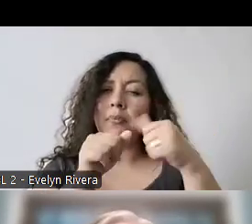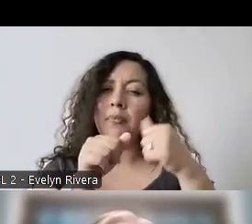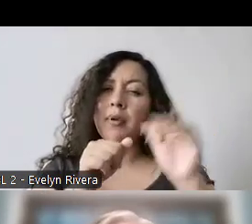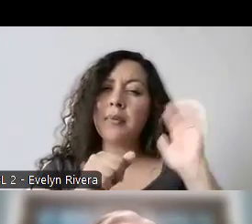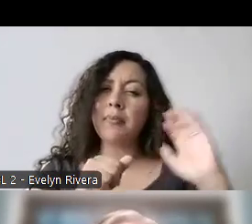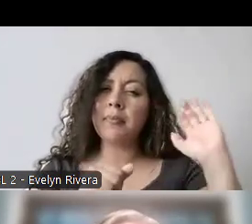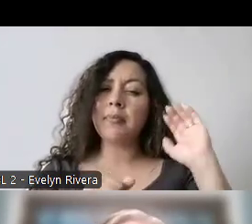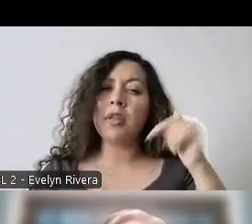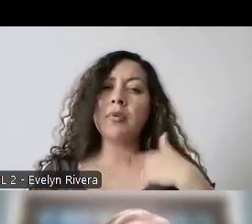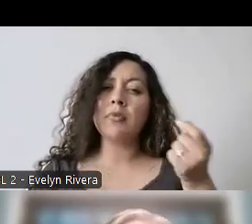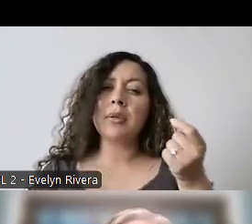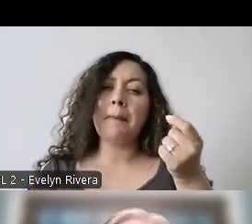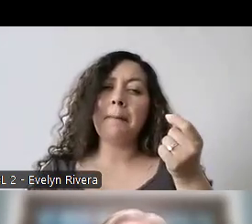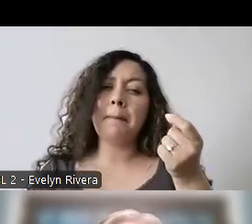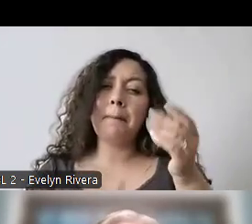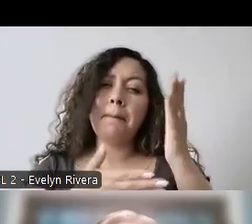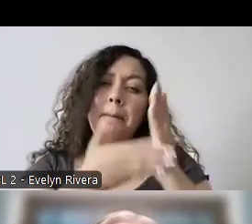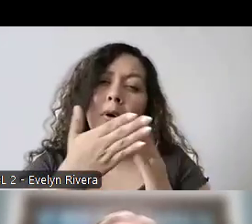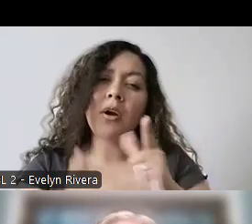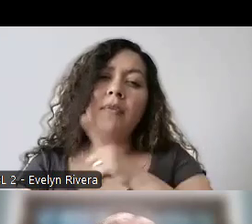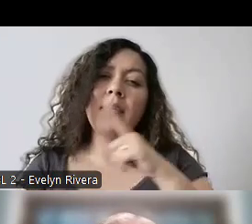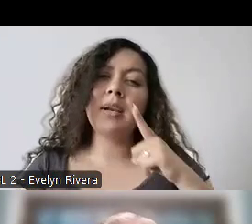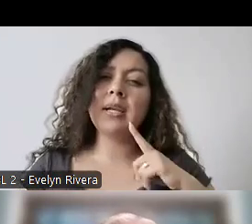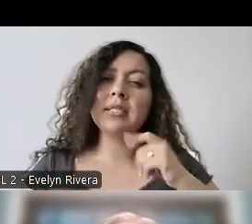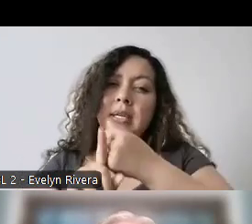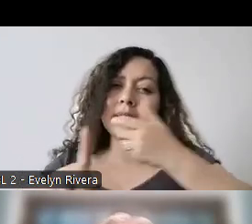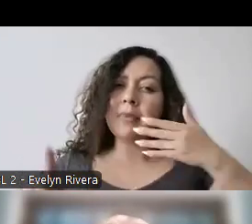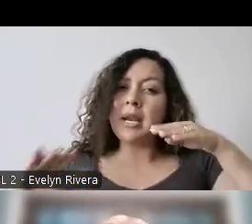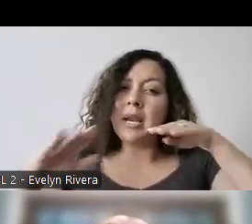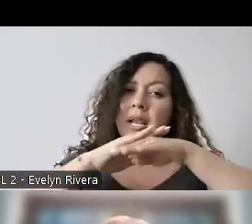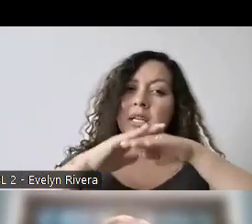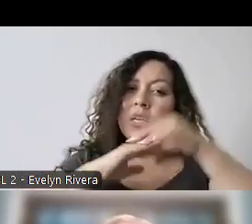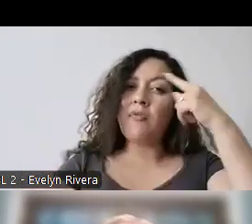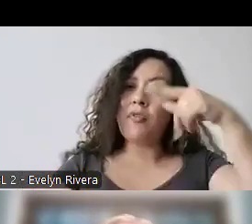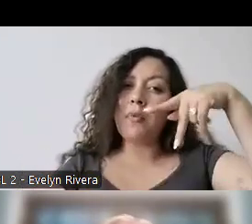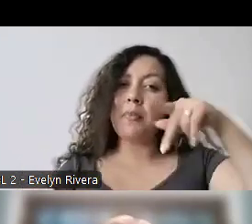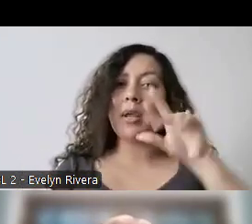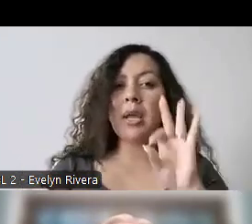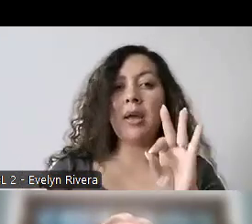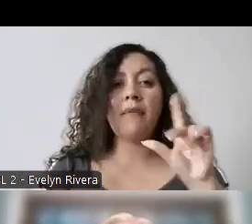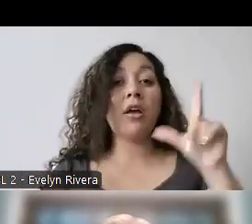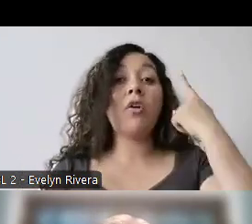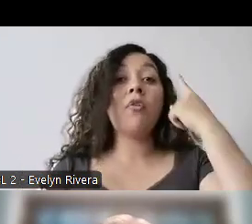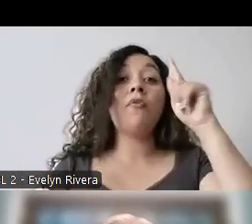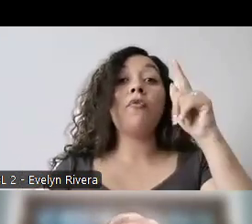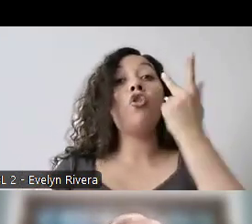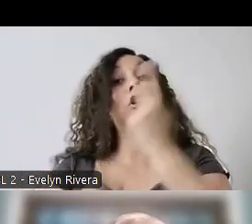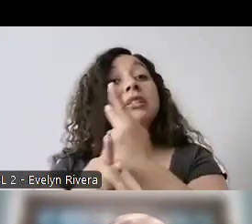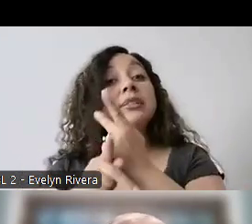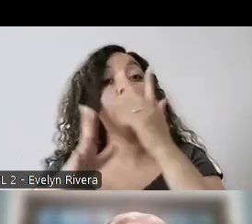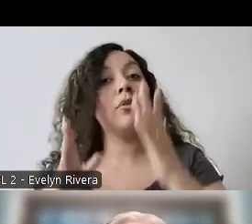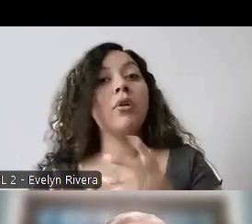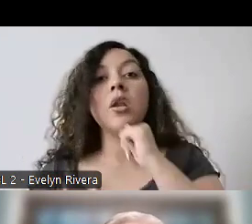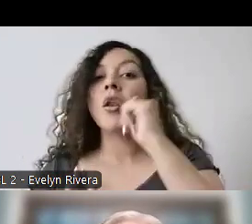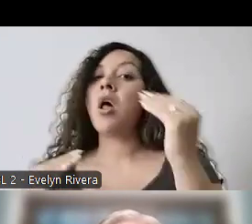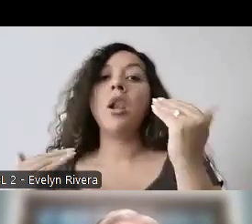piece of legislation that expanded access to paid family leave to designated caregivers. So not